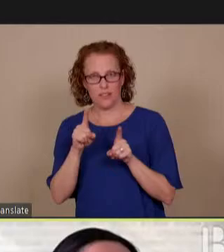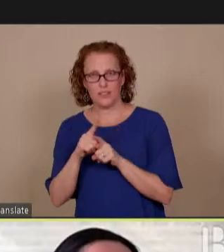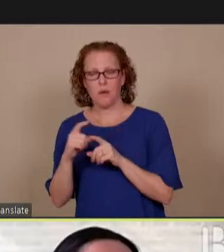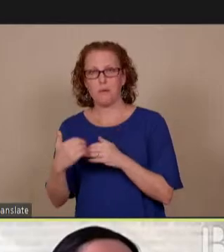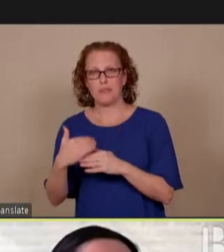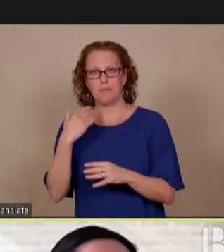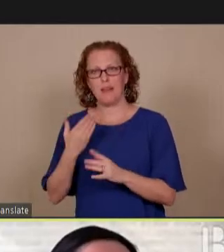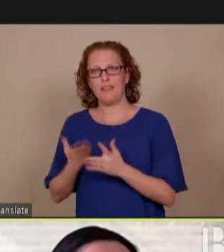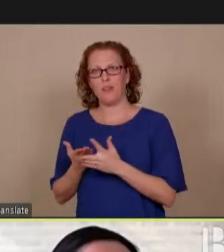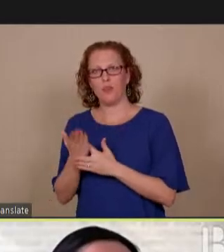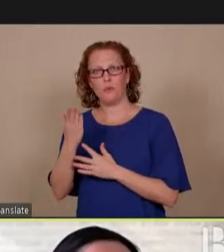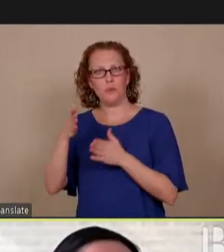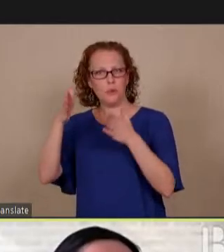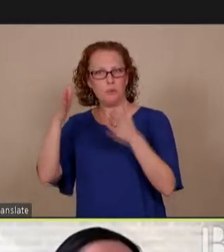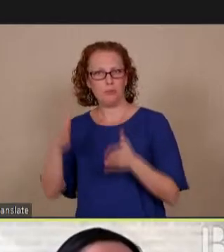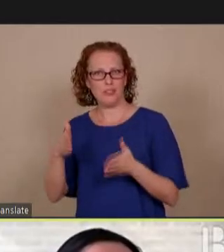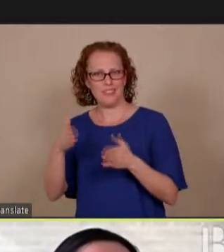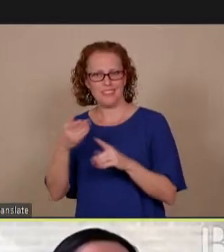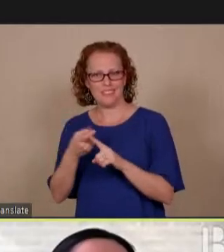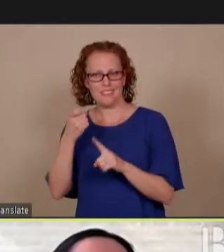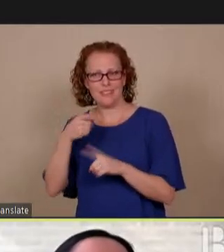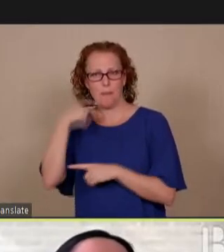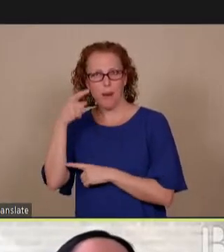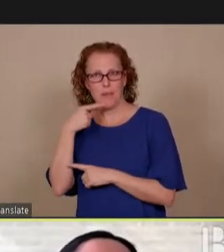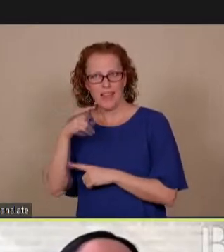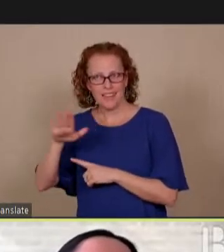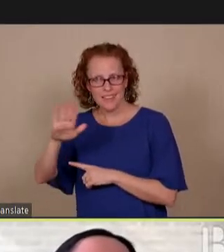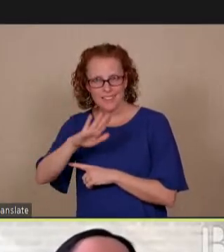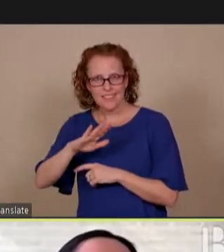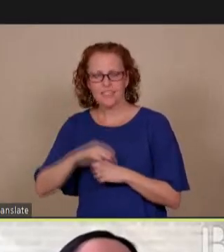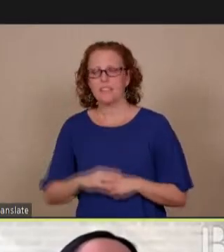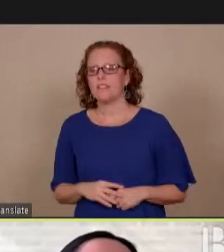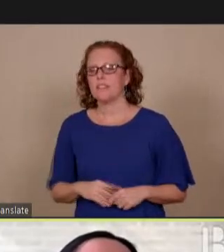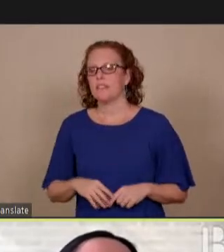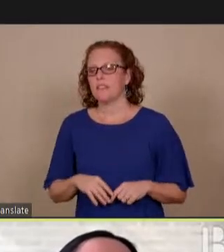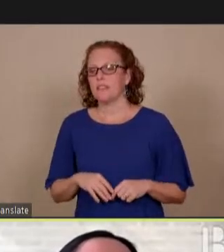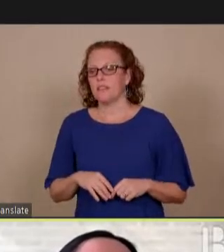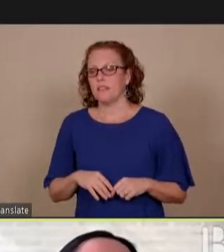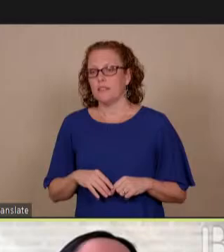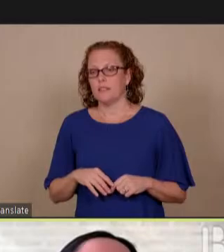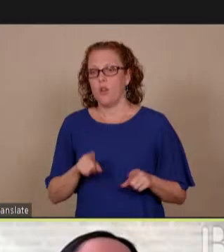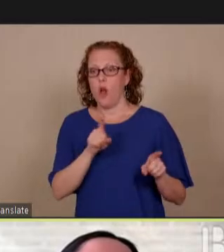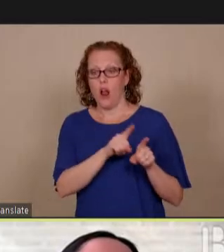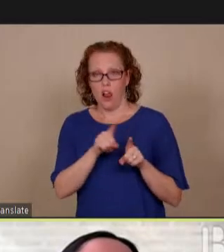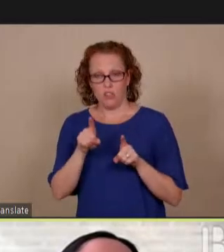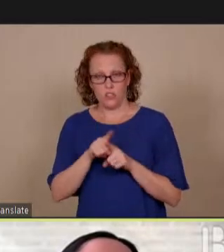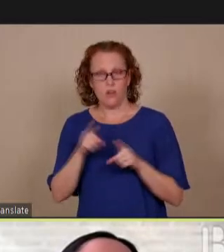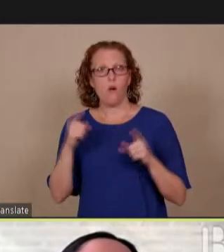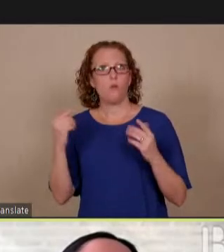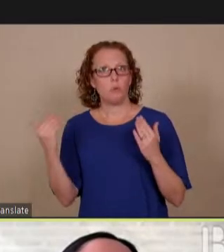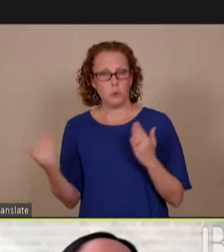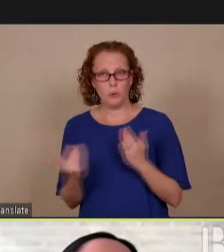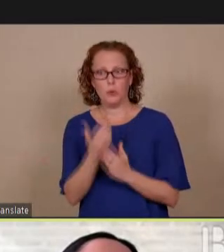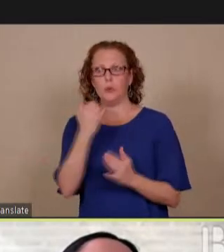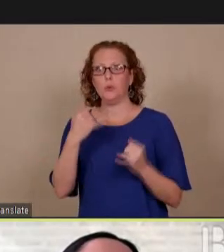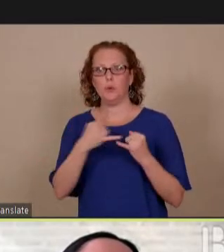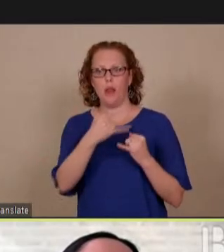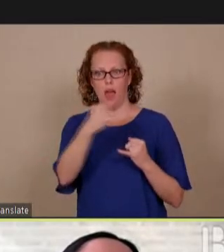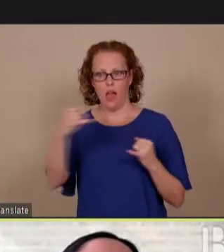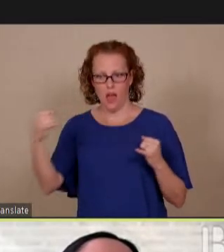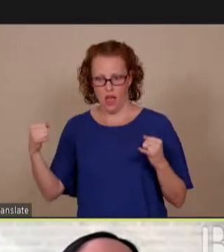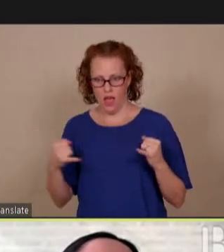also has a lot of population rebalance as well. And that is because there's a